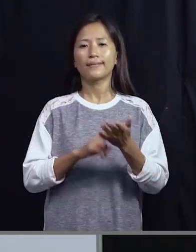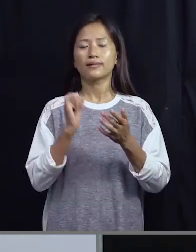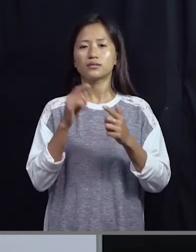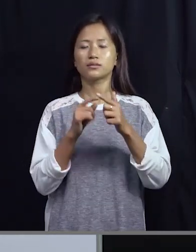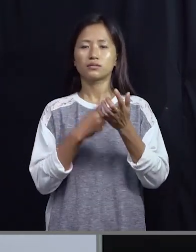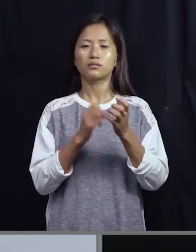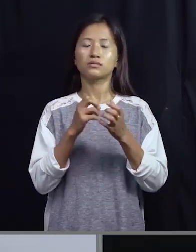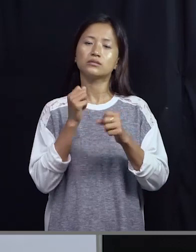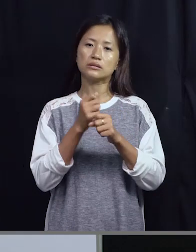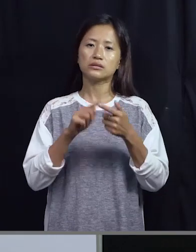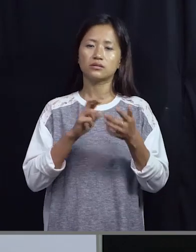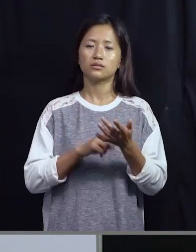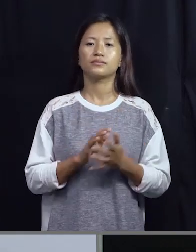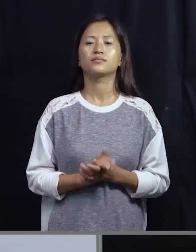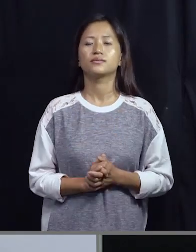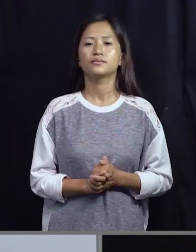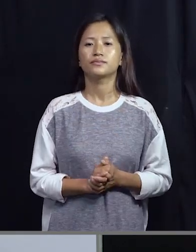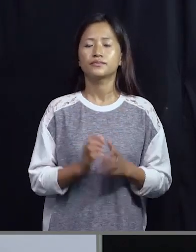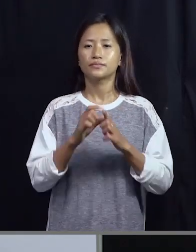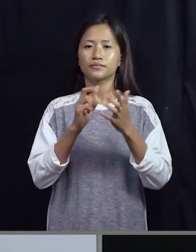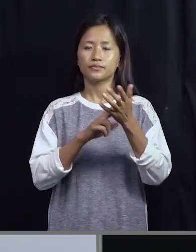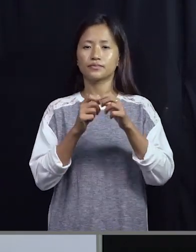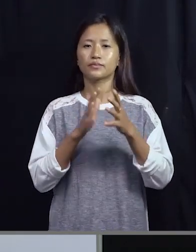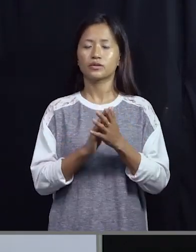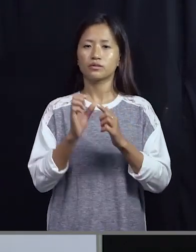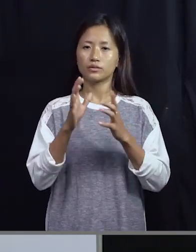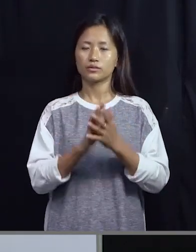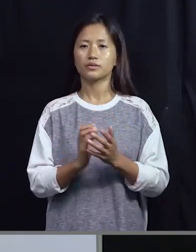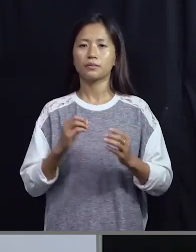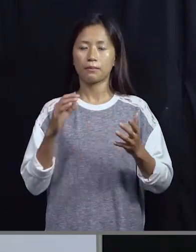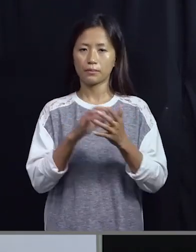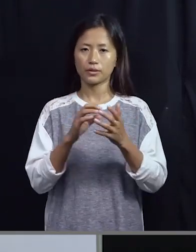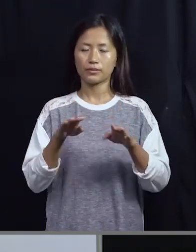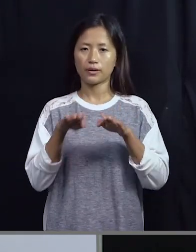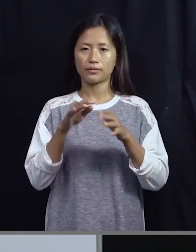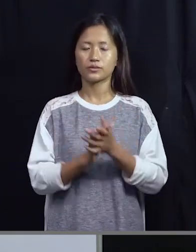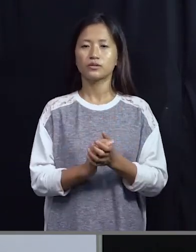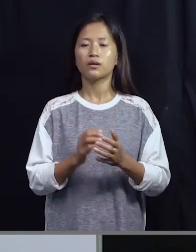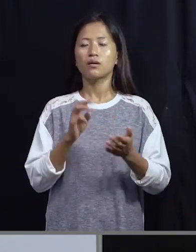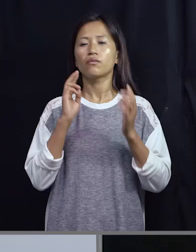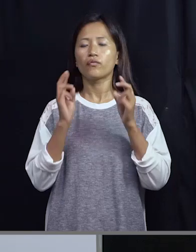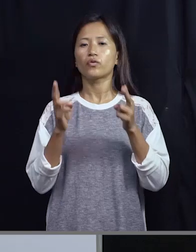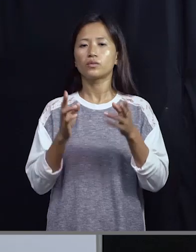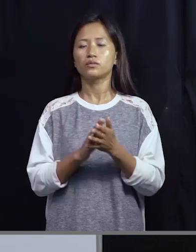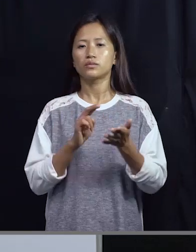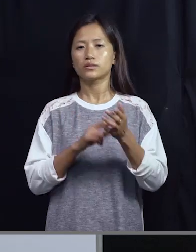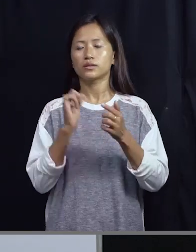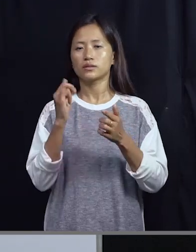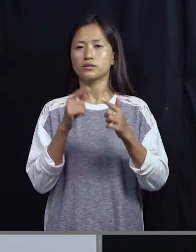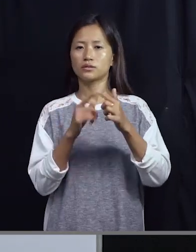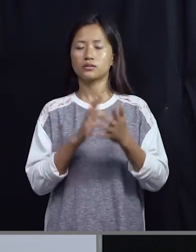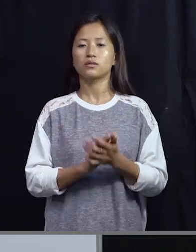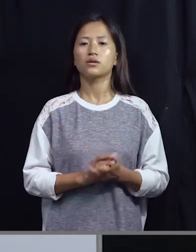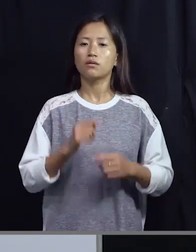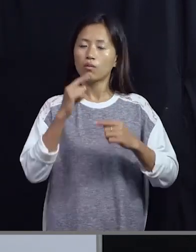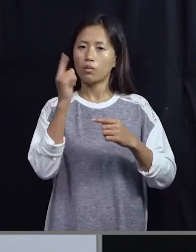the heavy DNA molecule to be cultured in a culture medium containing the normal nitrogen. And after one round